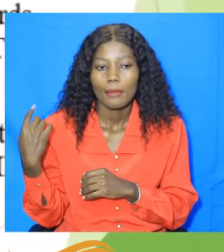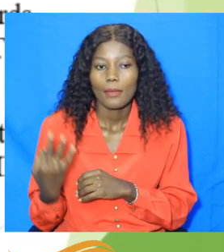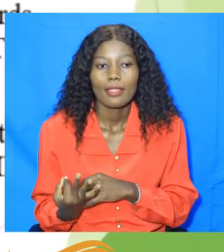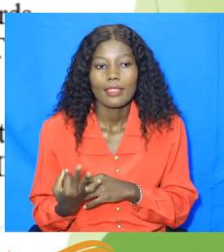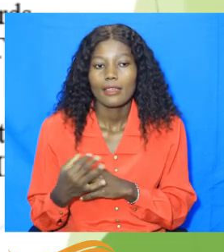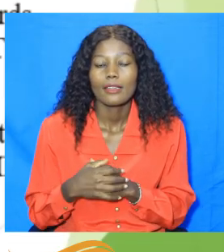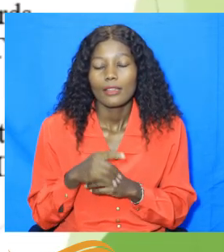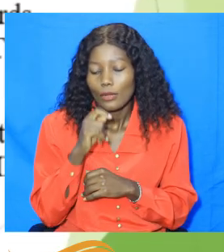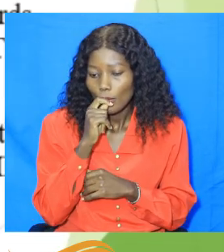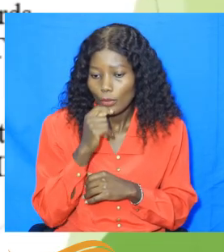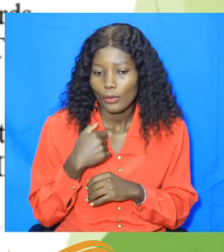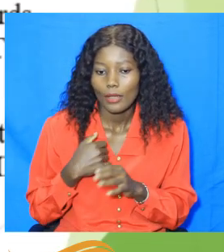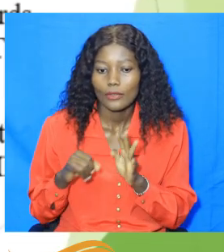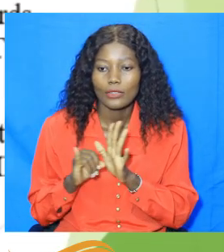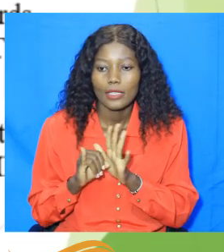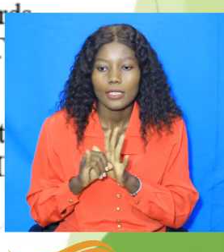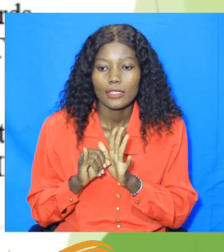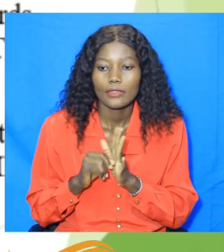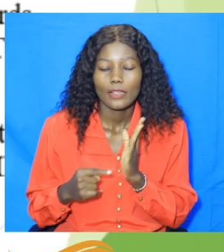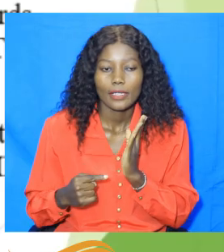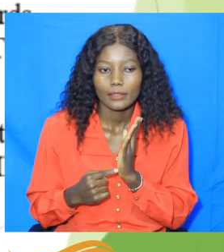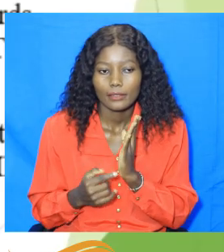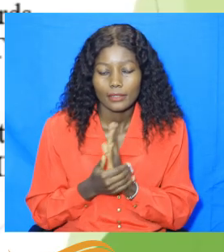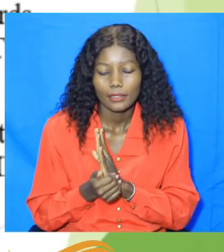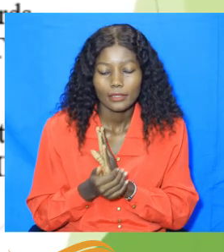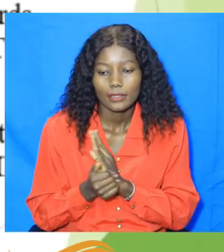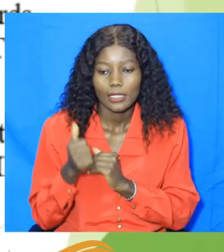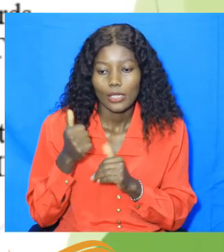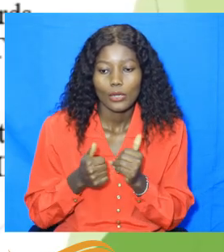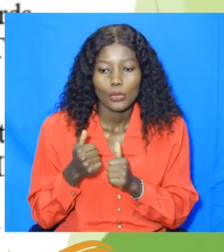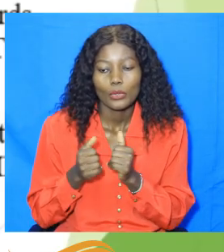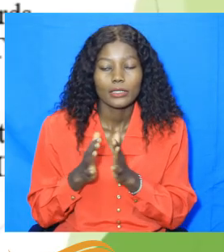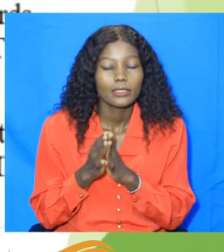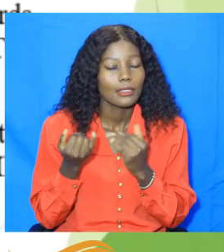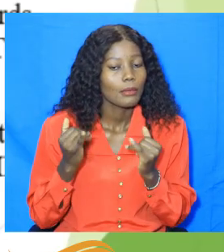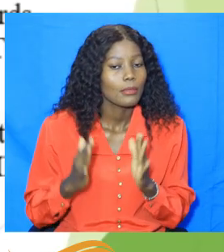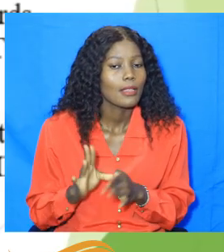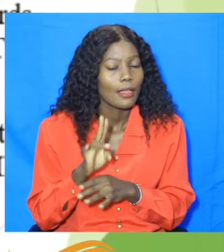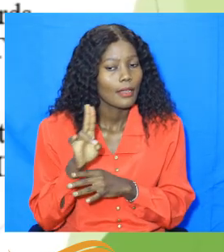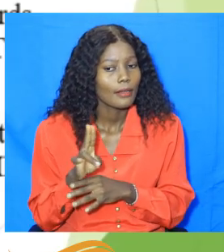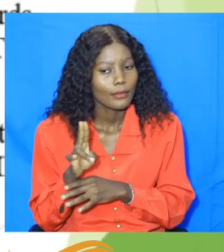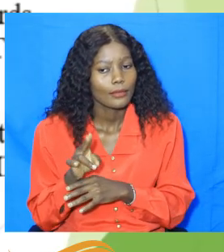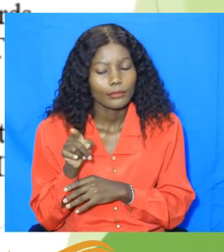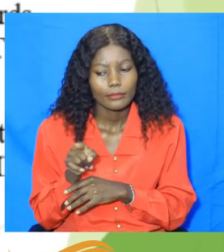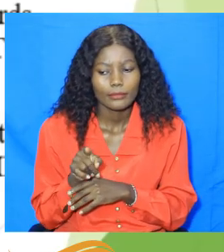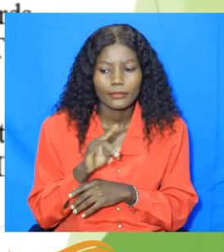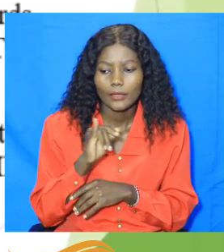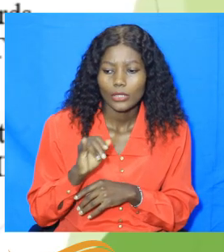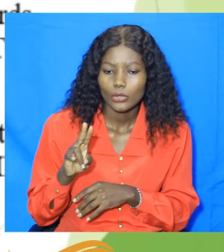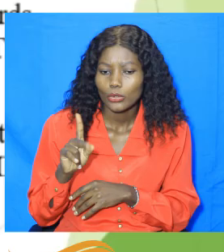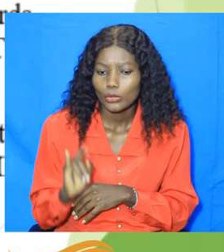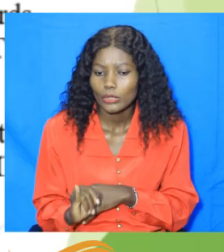to identify the technique that the athlete used. Was it Atsuki? Was